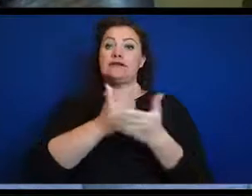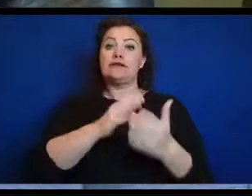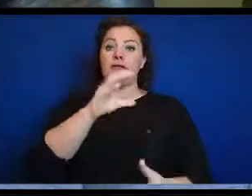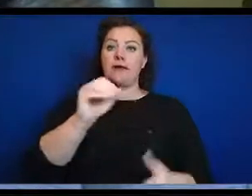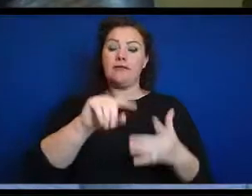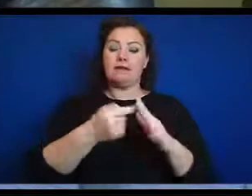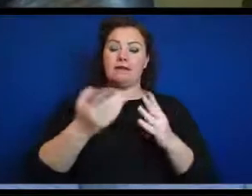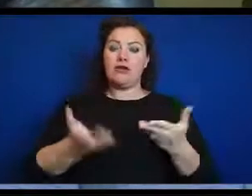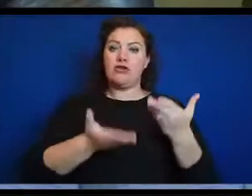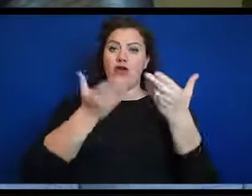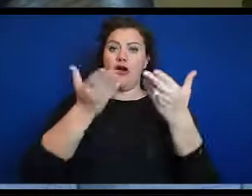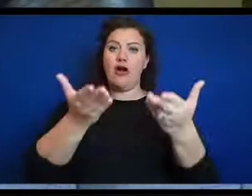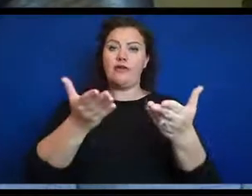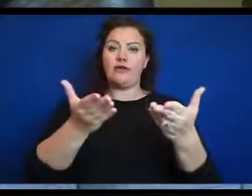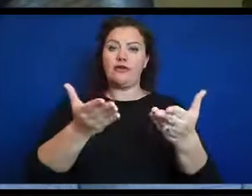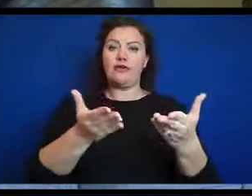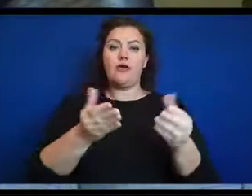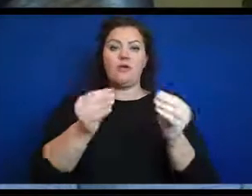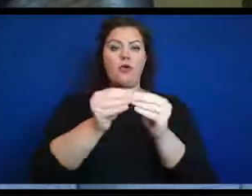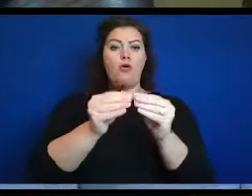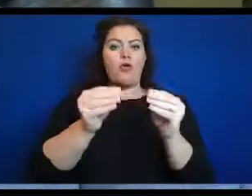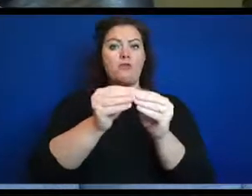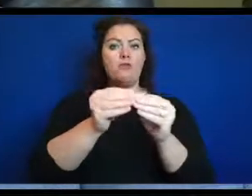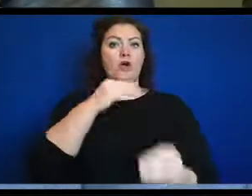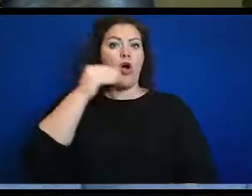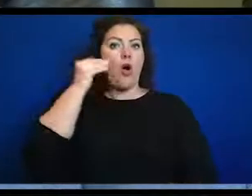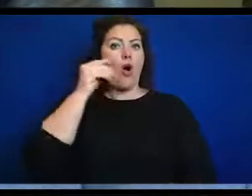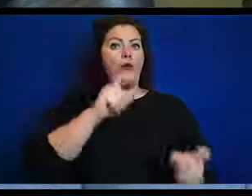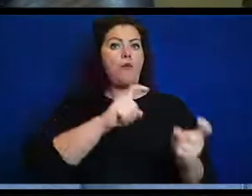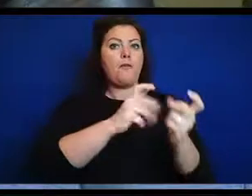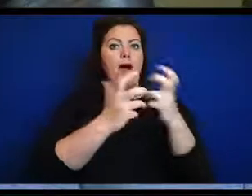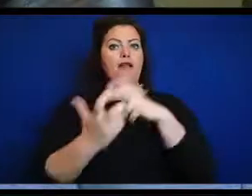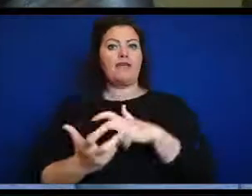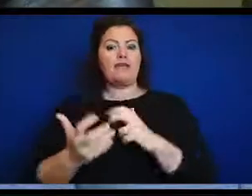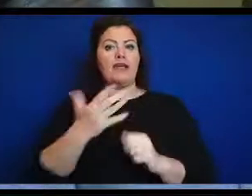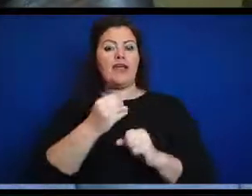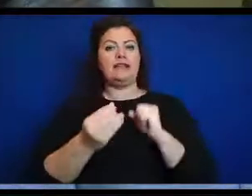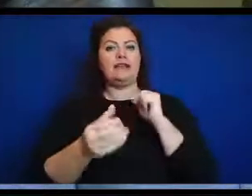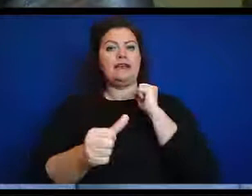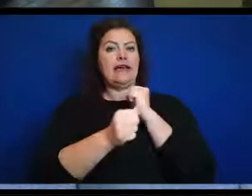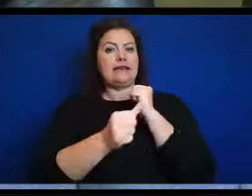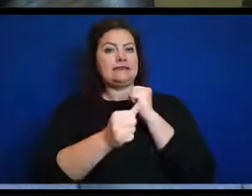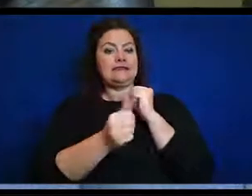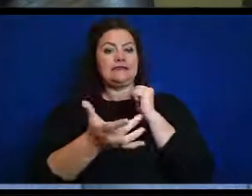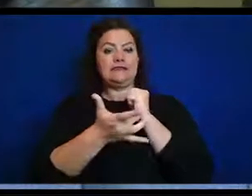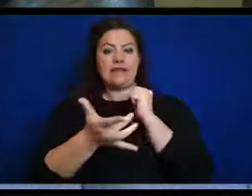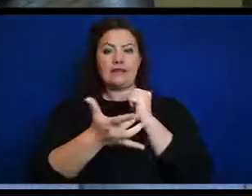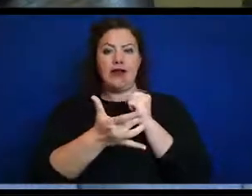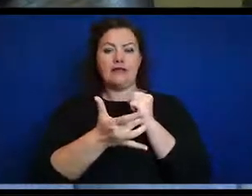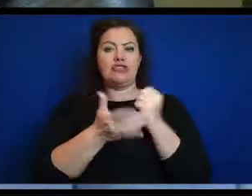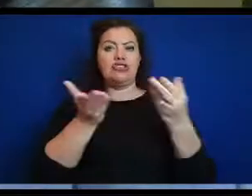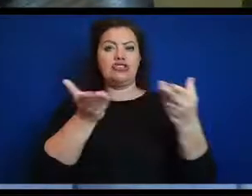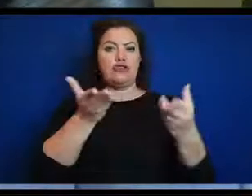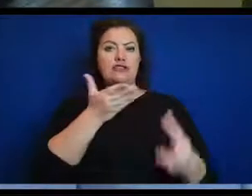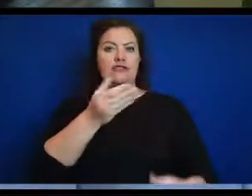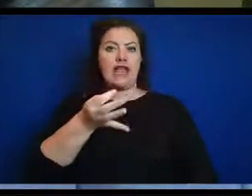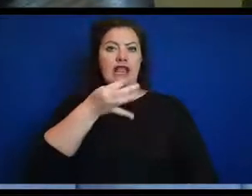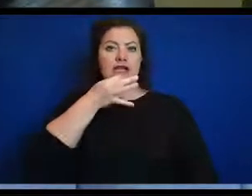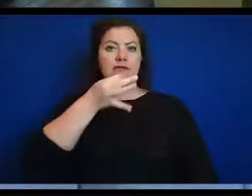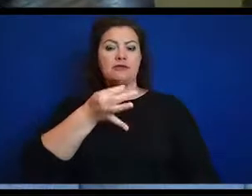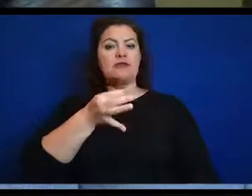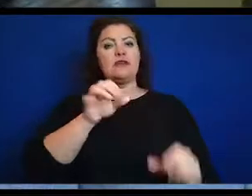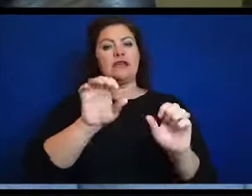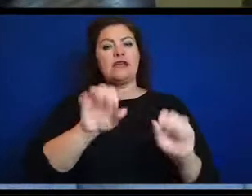offer expanded home modification and assistive technology services and expertise. Could you help us